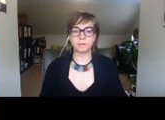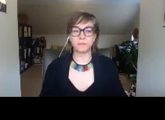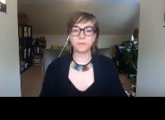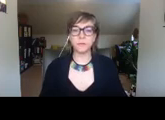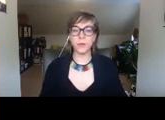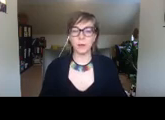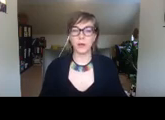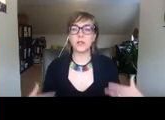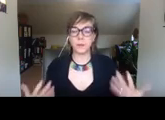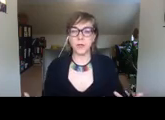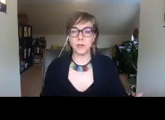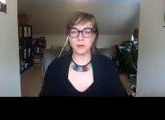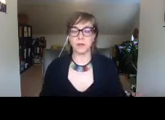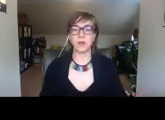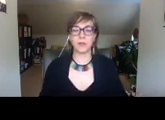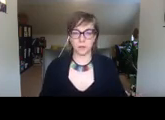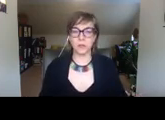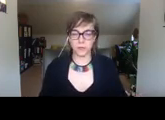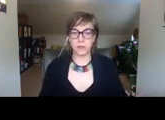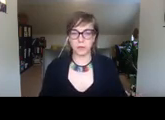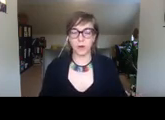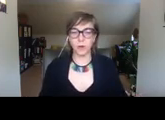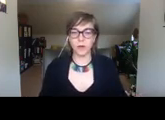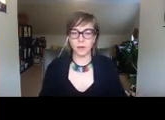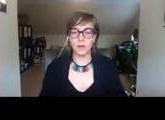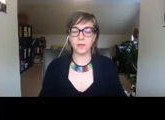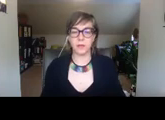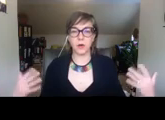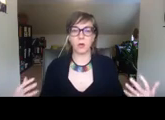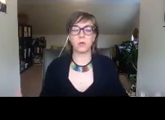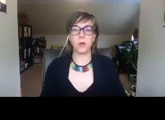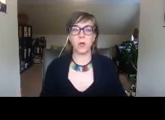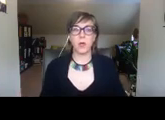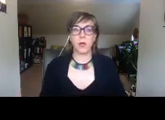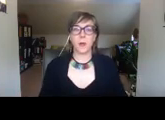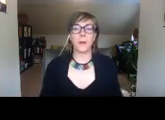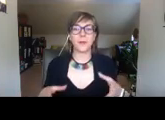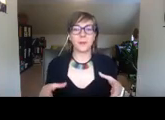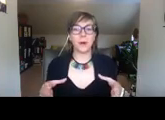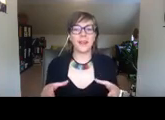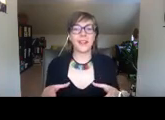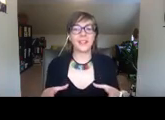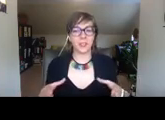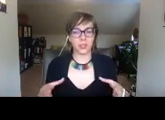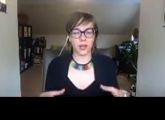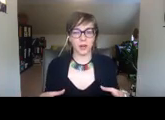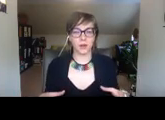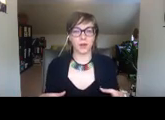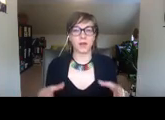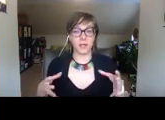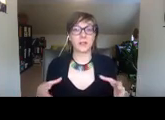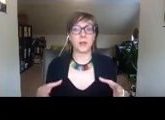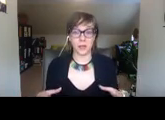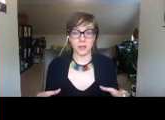them. Their experience of it, their difficulties are going to be different than our own, but it is a